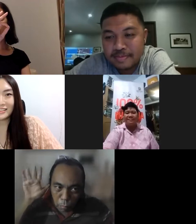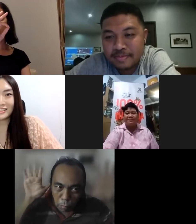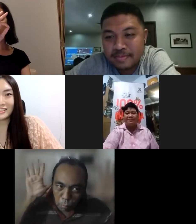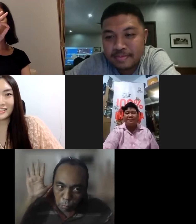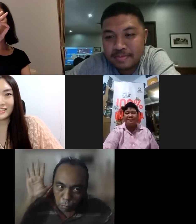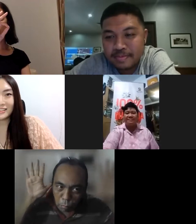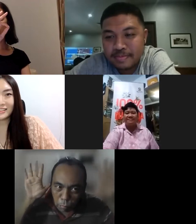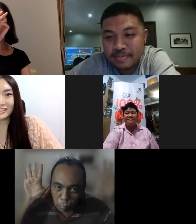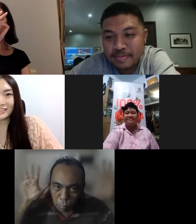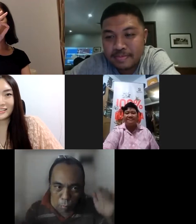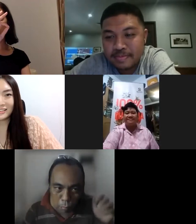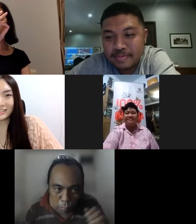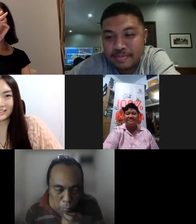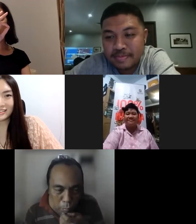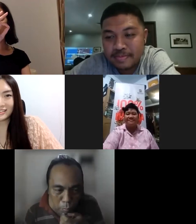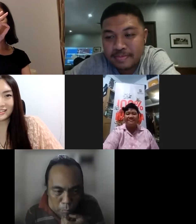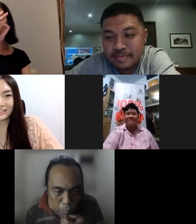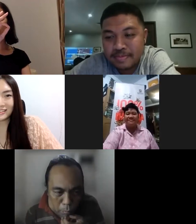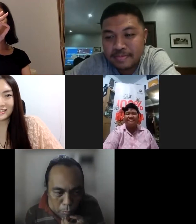Okay, are we good?